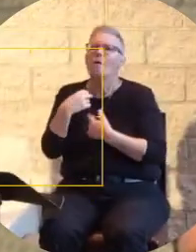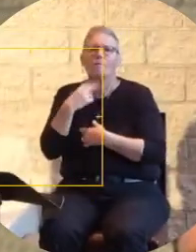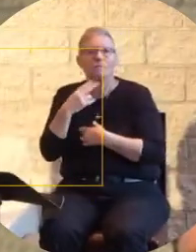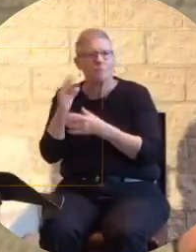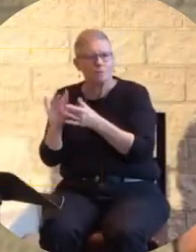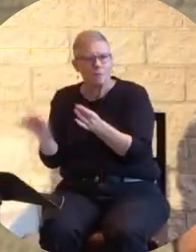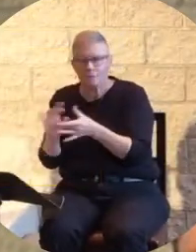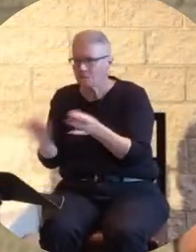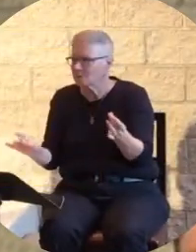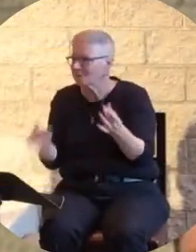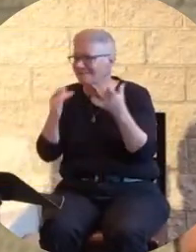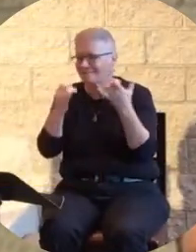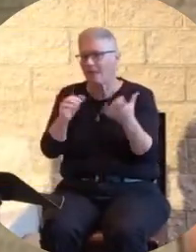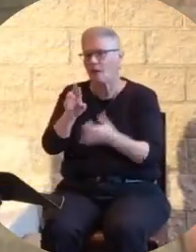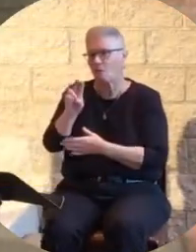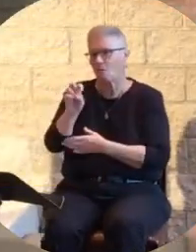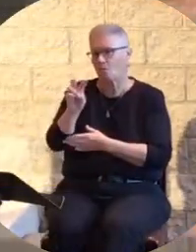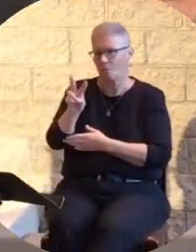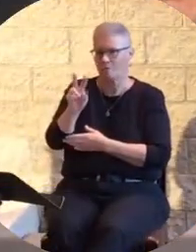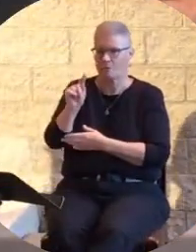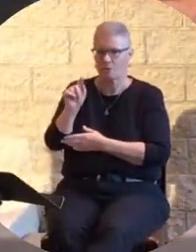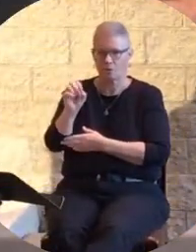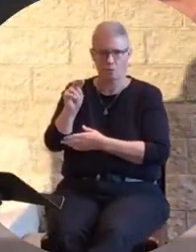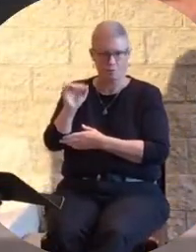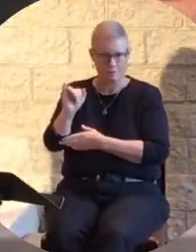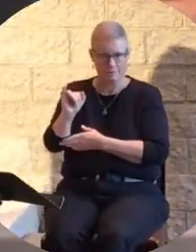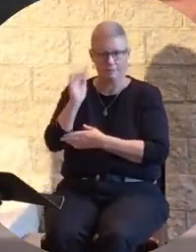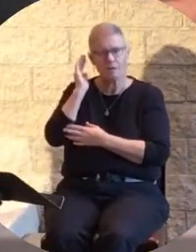to open us in prayer.